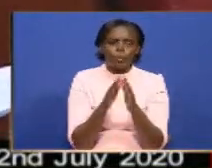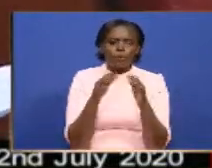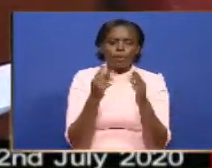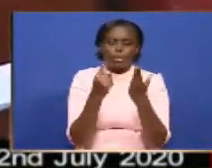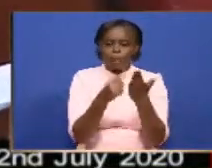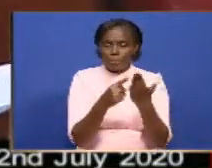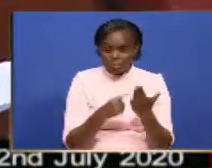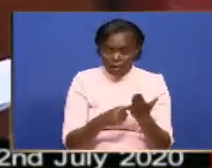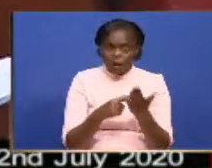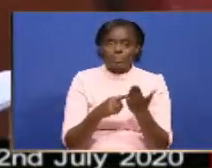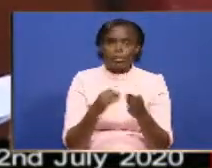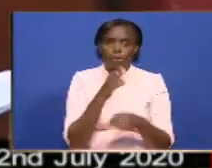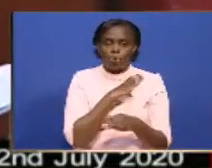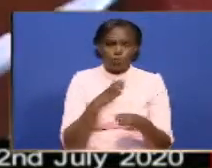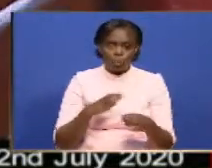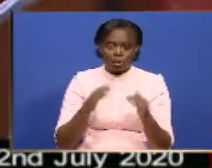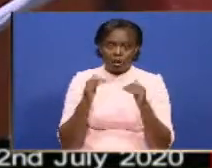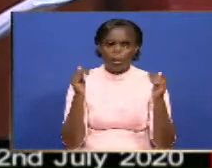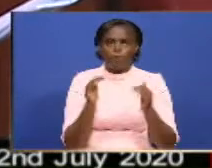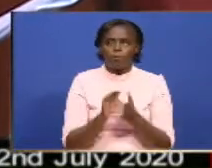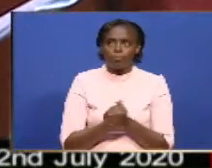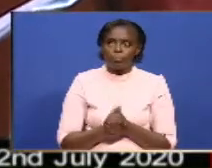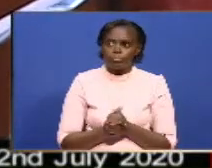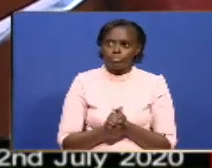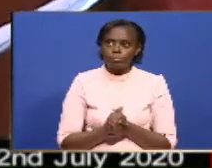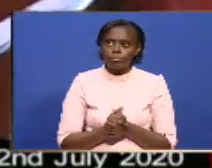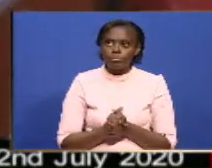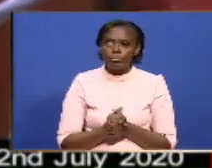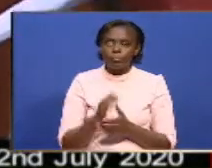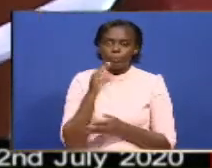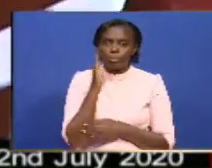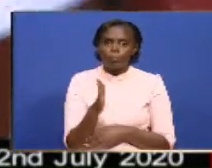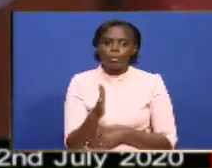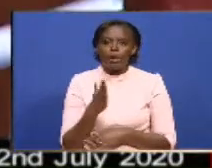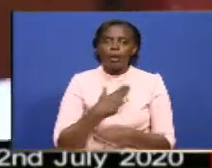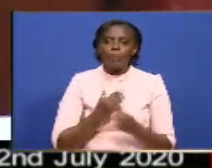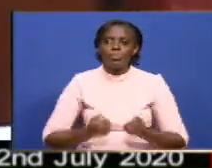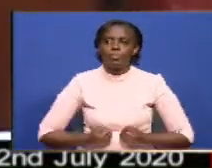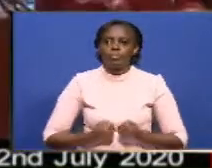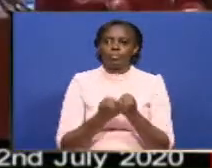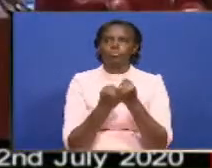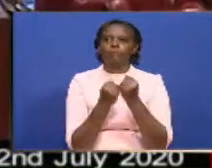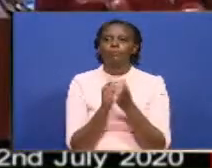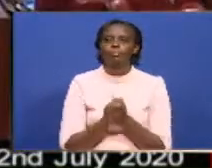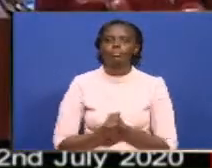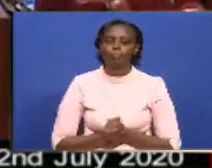discussing this at the committee stage. Madam Speaker, I support.